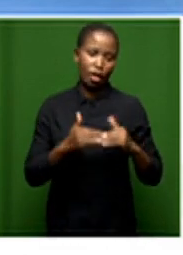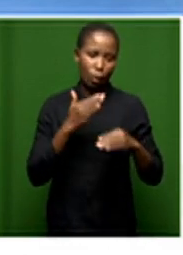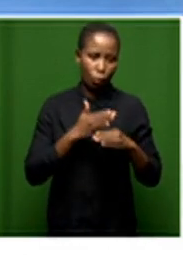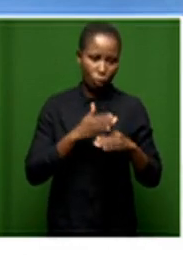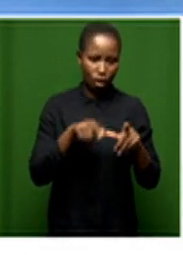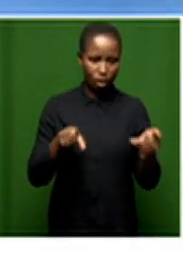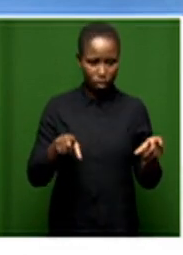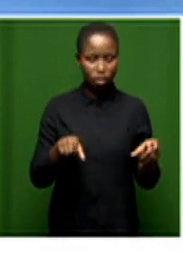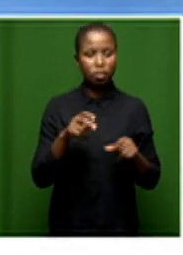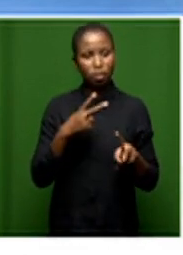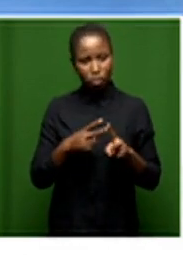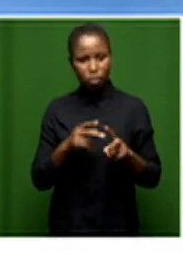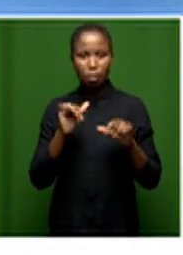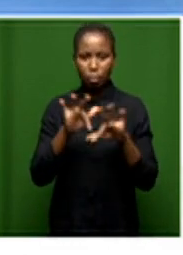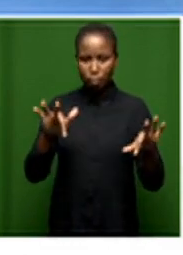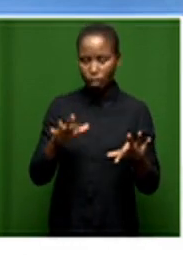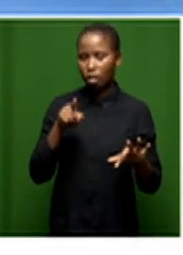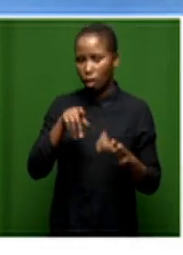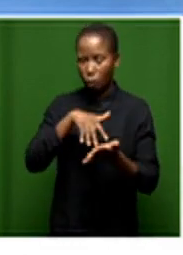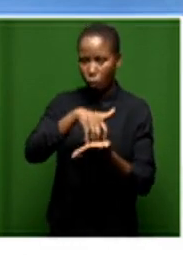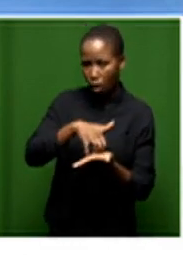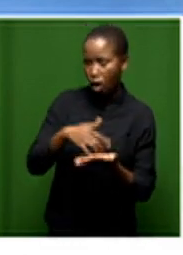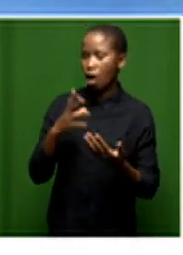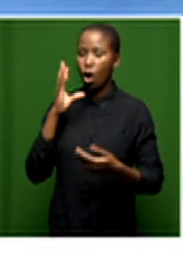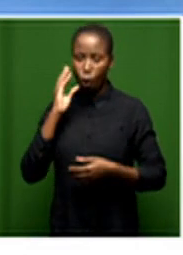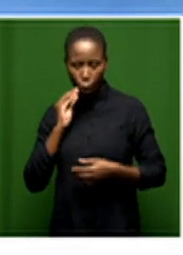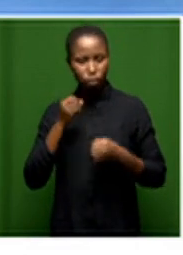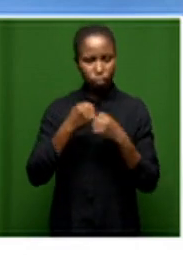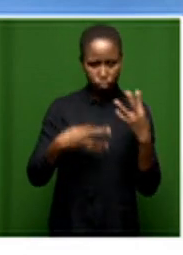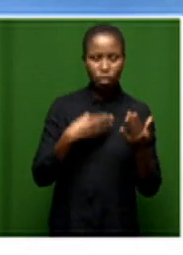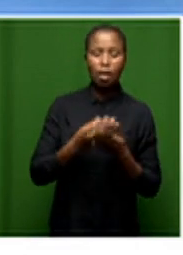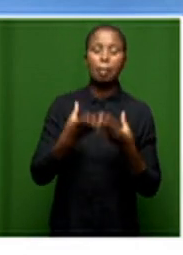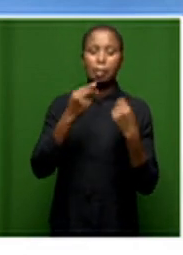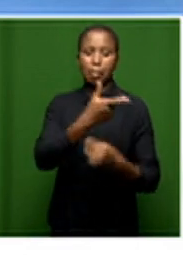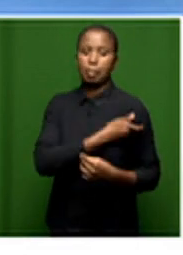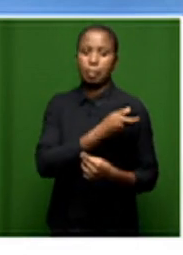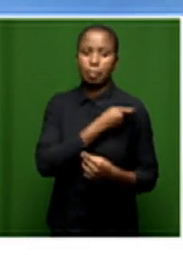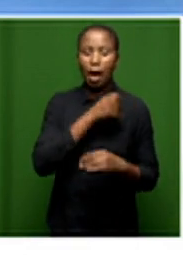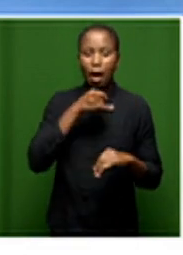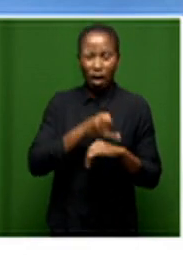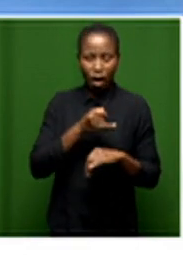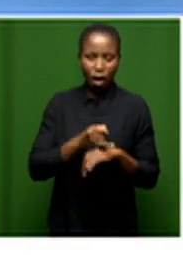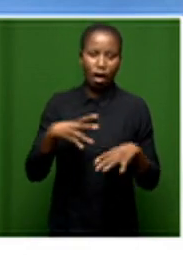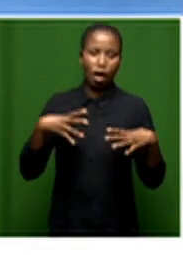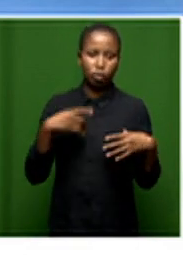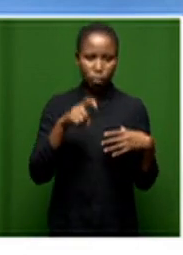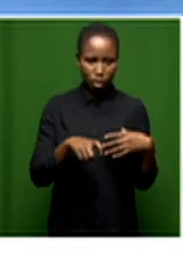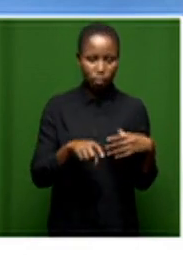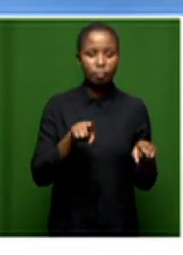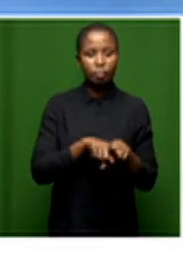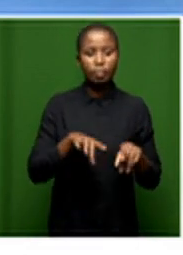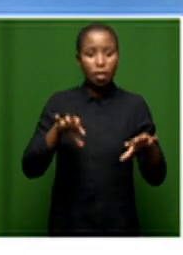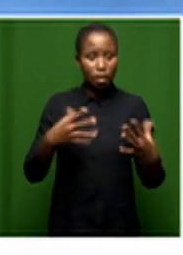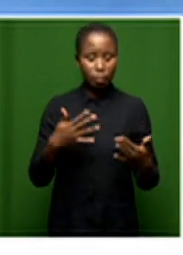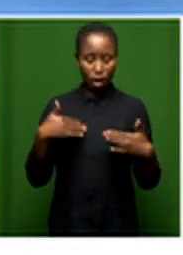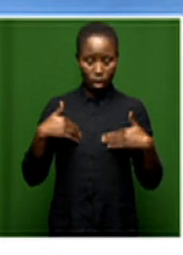the elderly people with comorbidities. And this is where we're going to have to learn from the US. How do you move out from your healthcare workers,